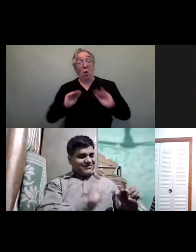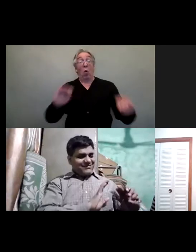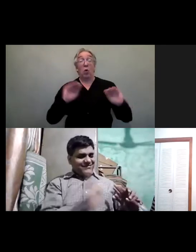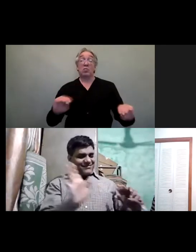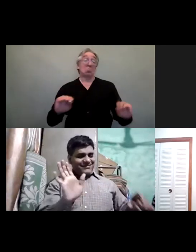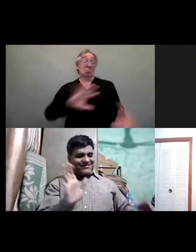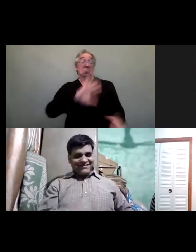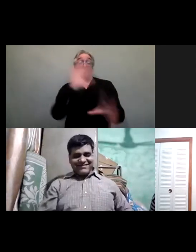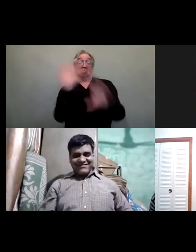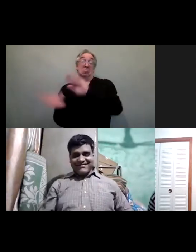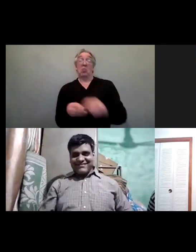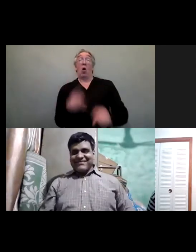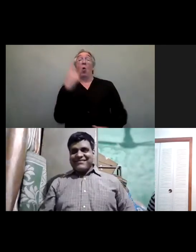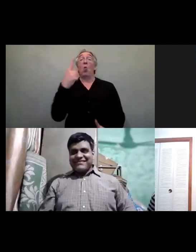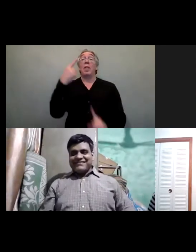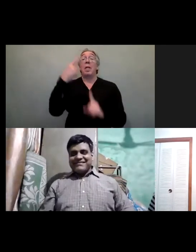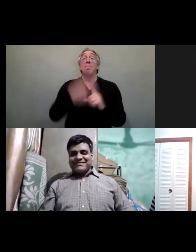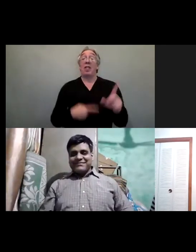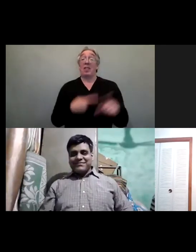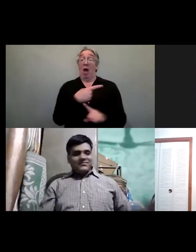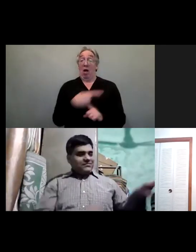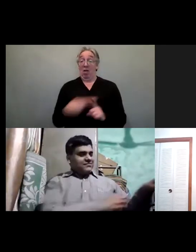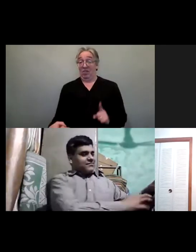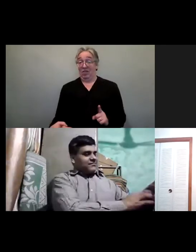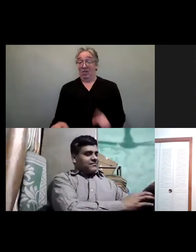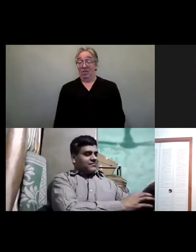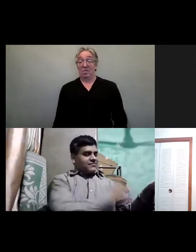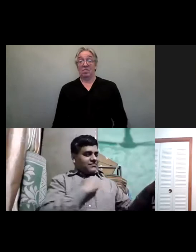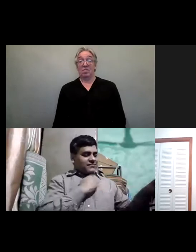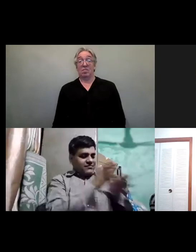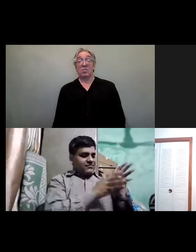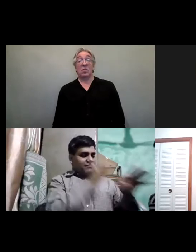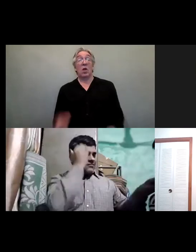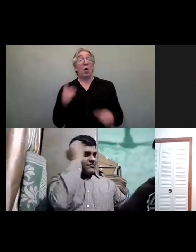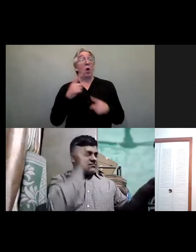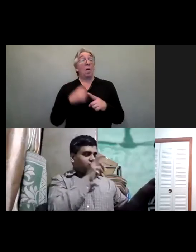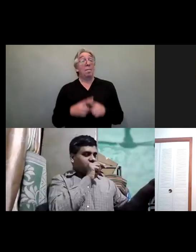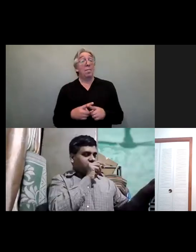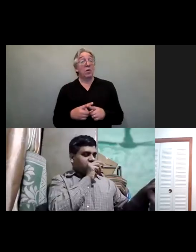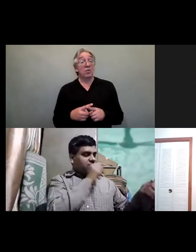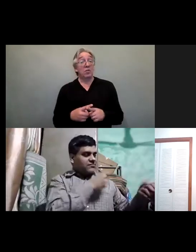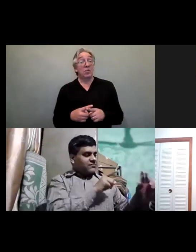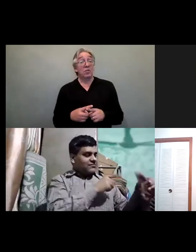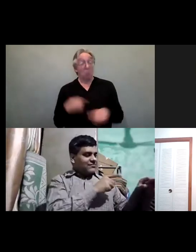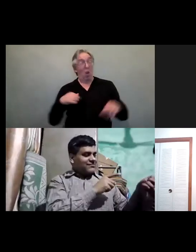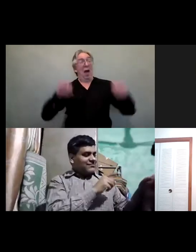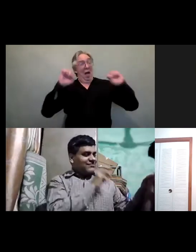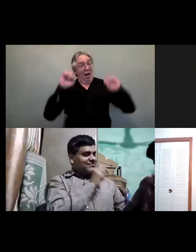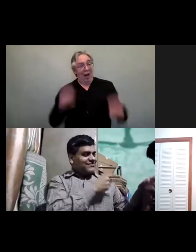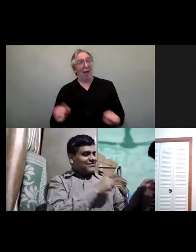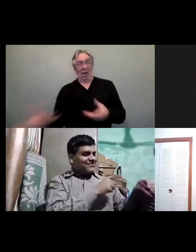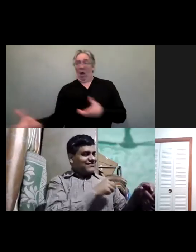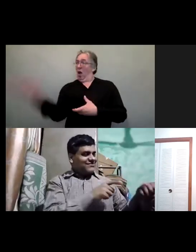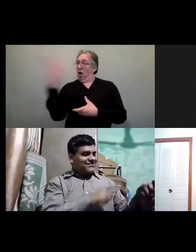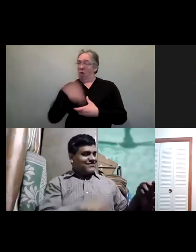months. And we have different accessibility features in order to ensure the participation of all the students